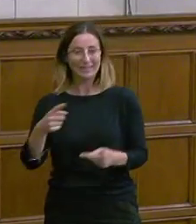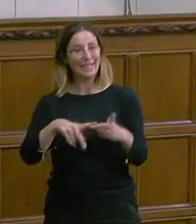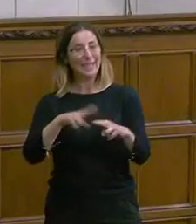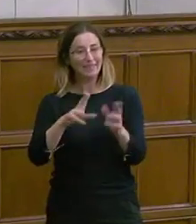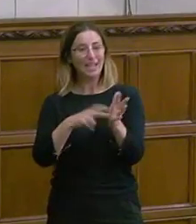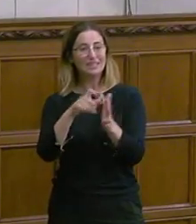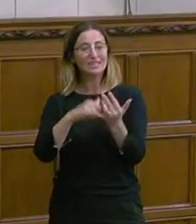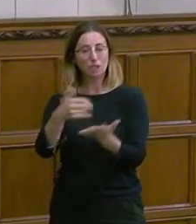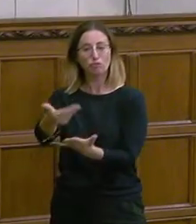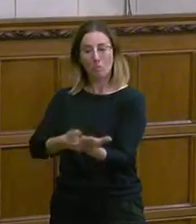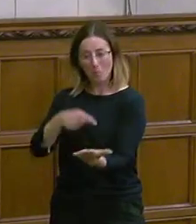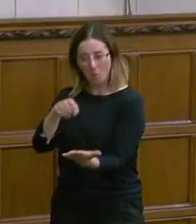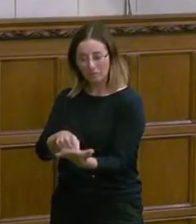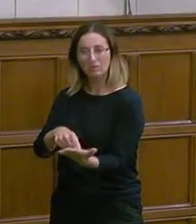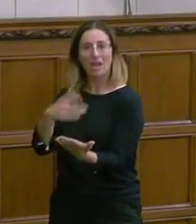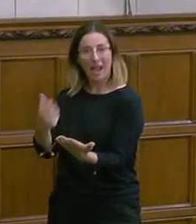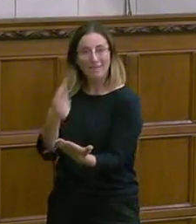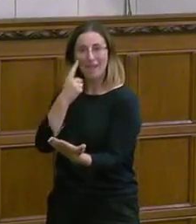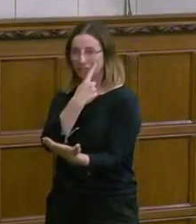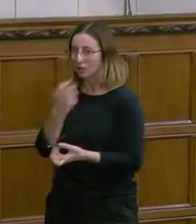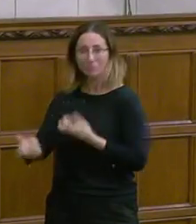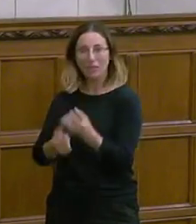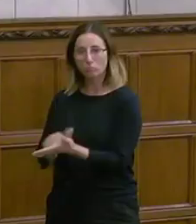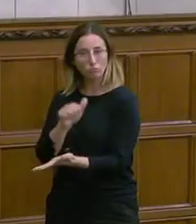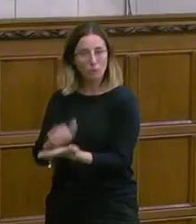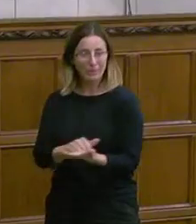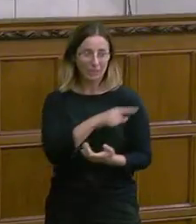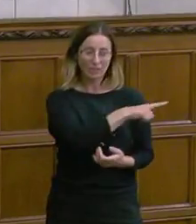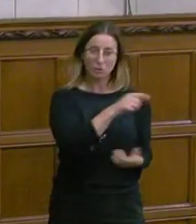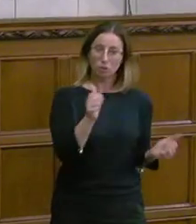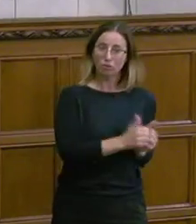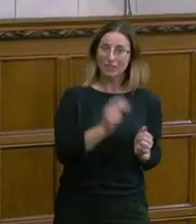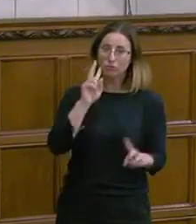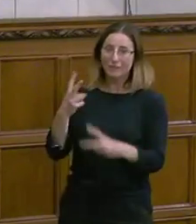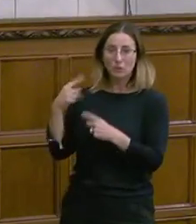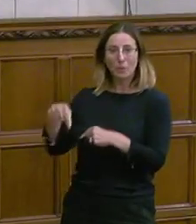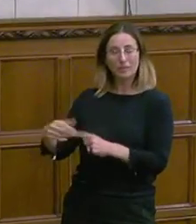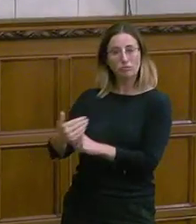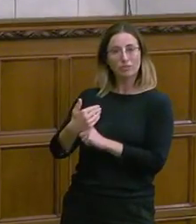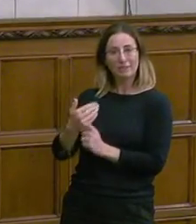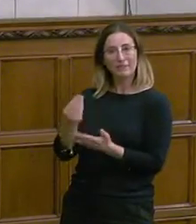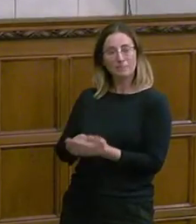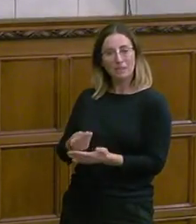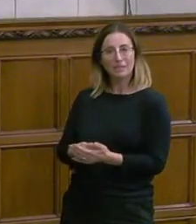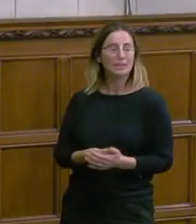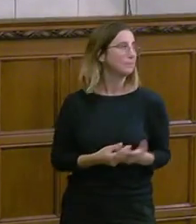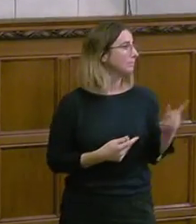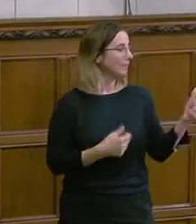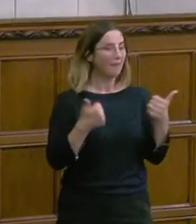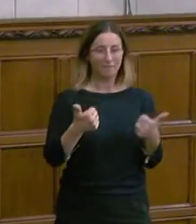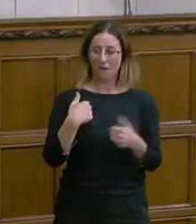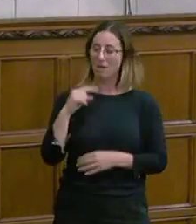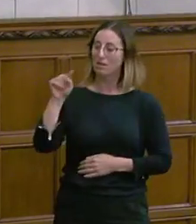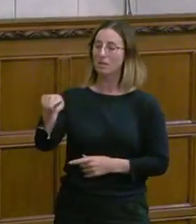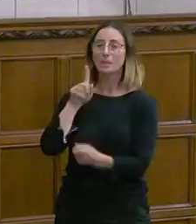review? Minister. I'm grateful for his intervention, and I will take that up with the NDCS in my meeting of